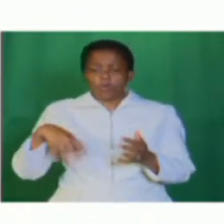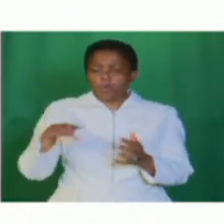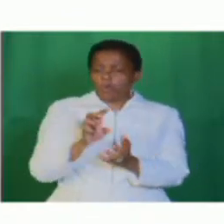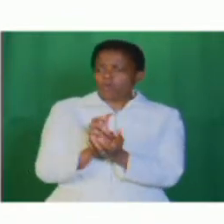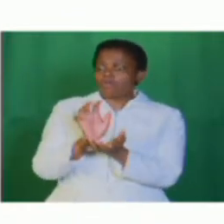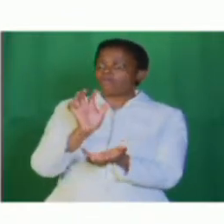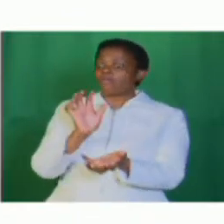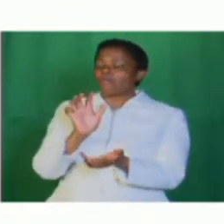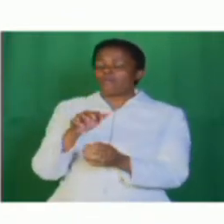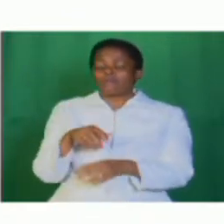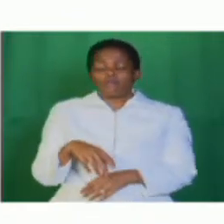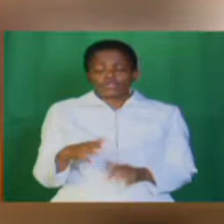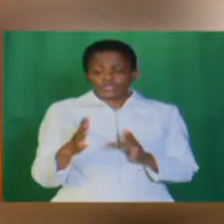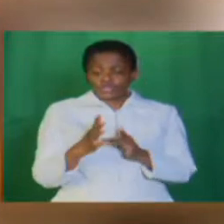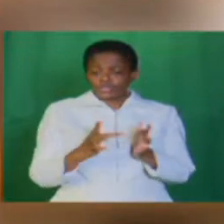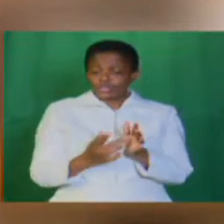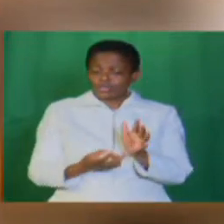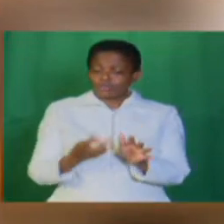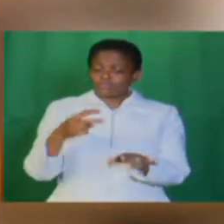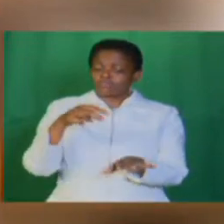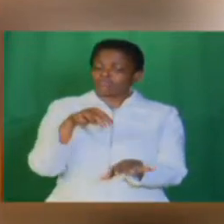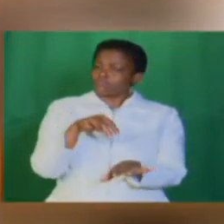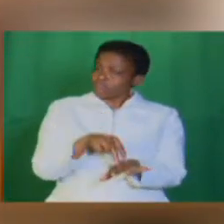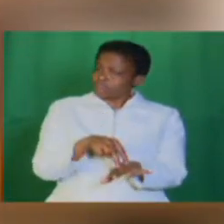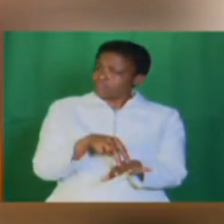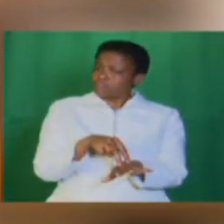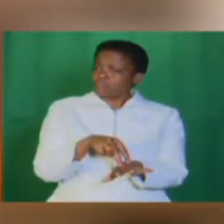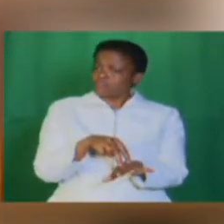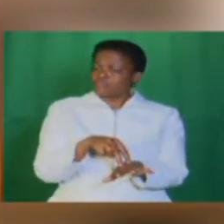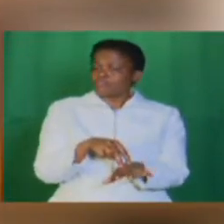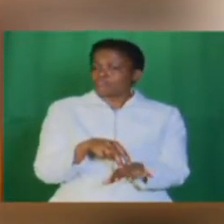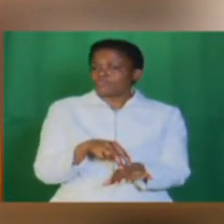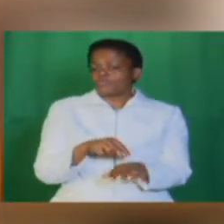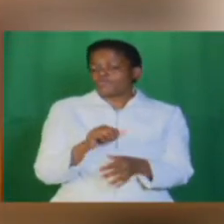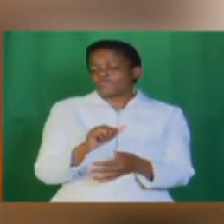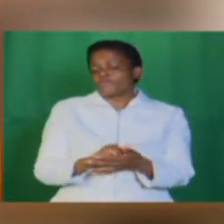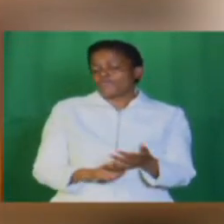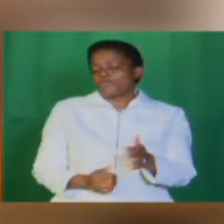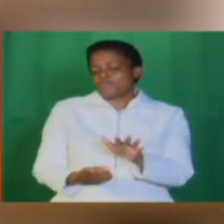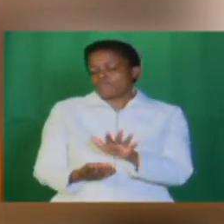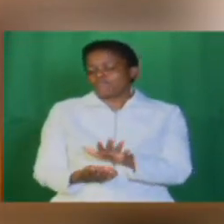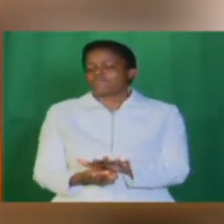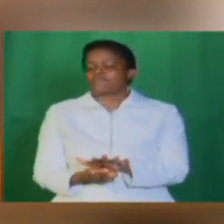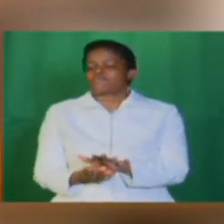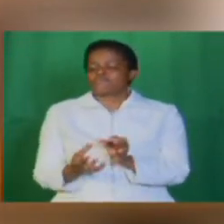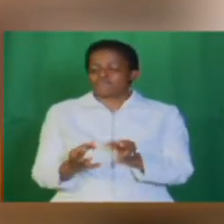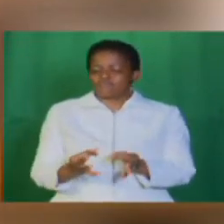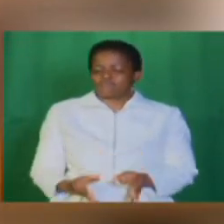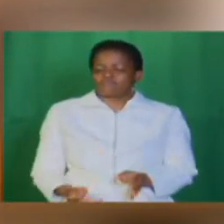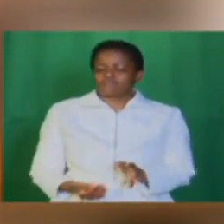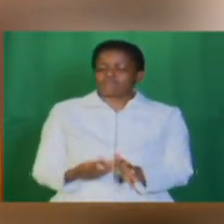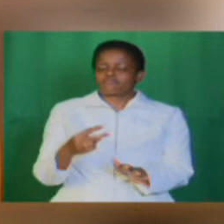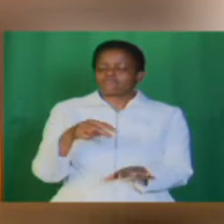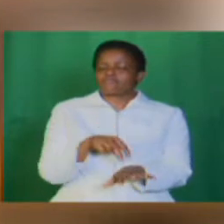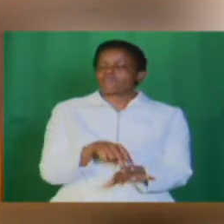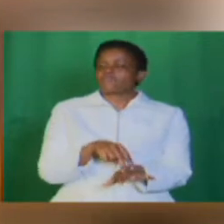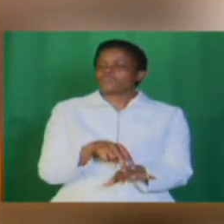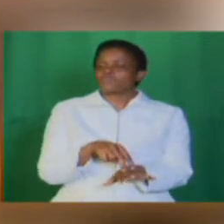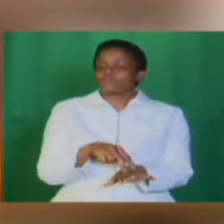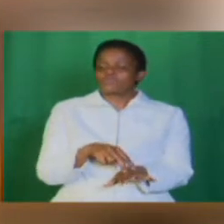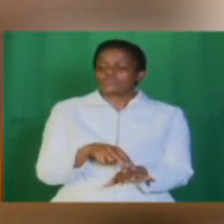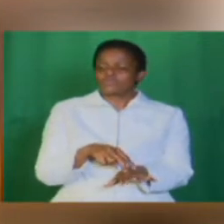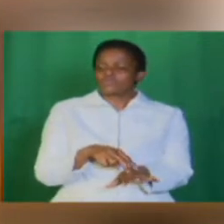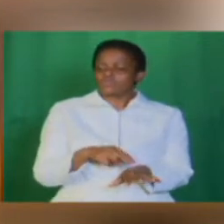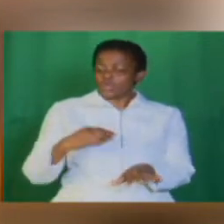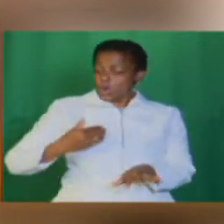amazed by the fact that Jesus Christ had actually resurrected from the dead. They were amazed by what the